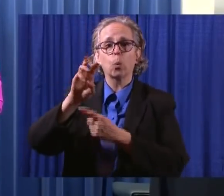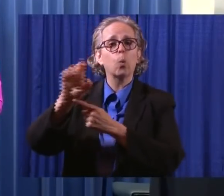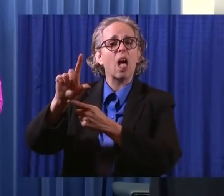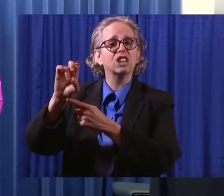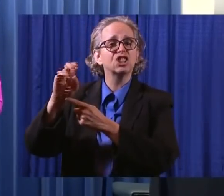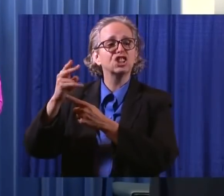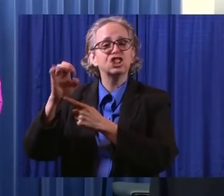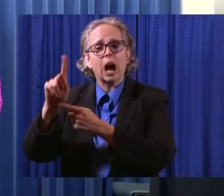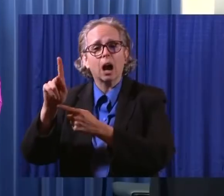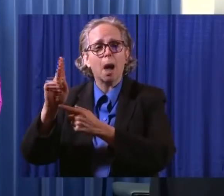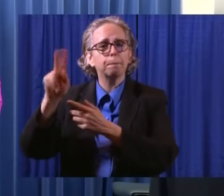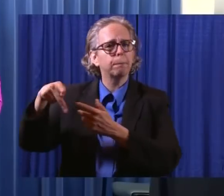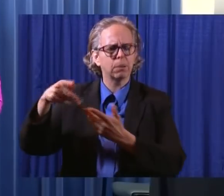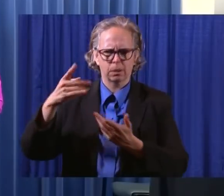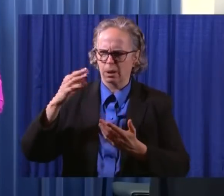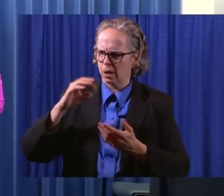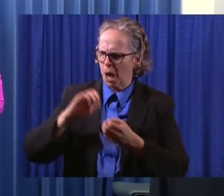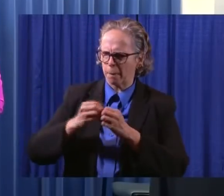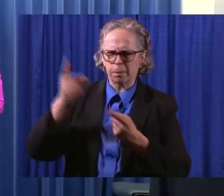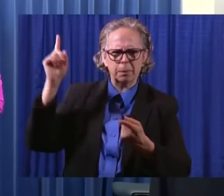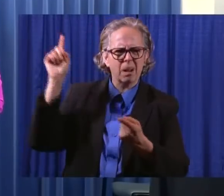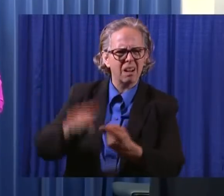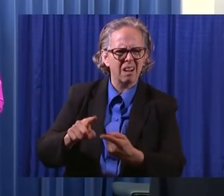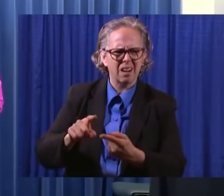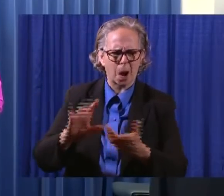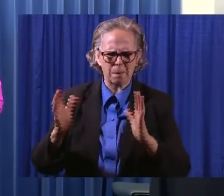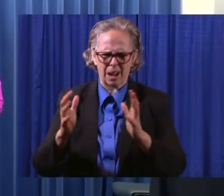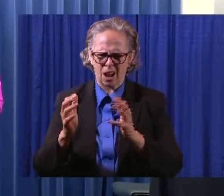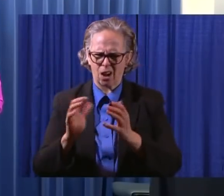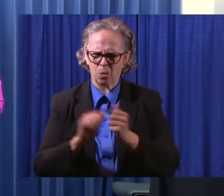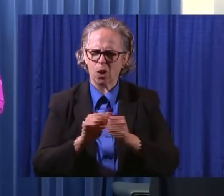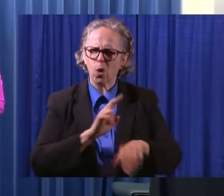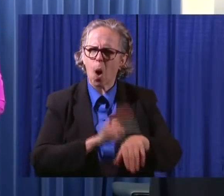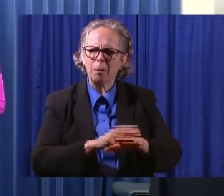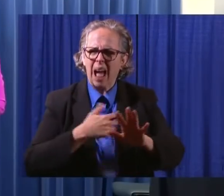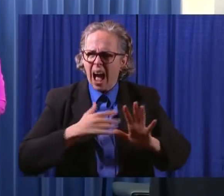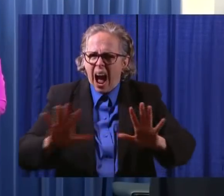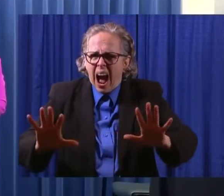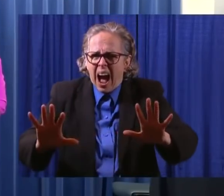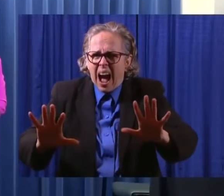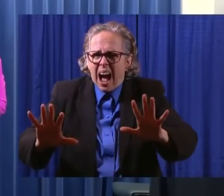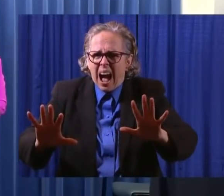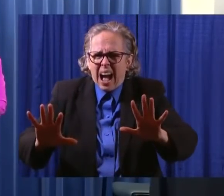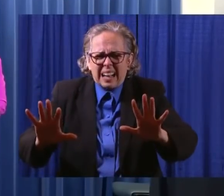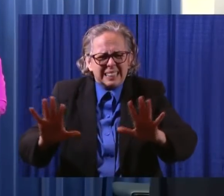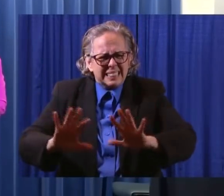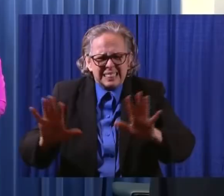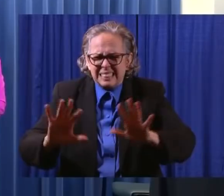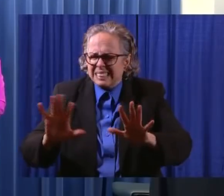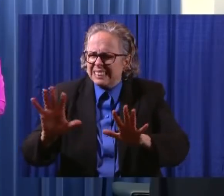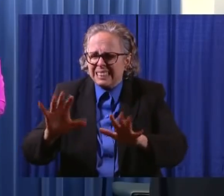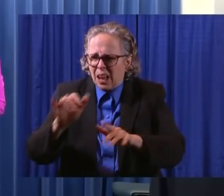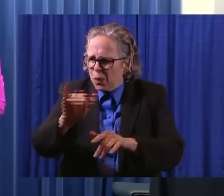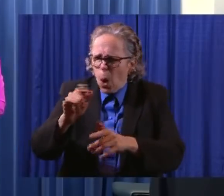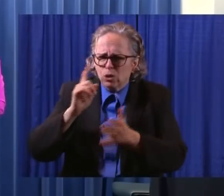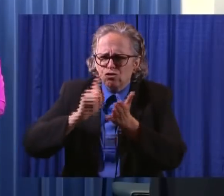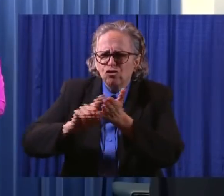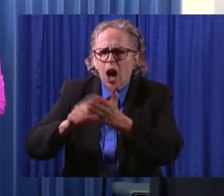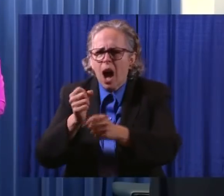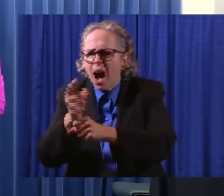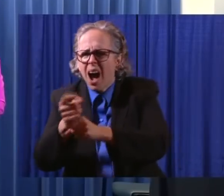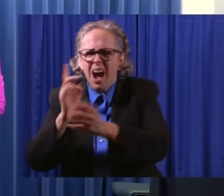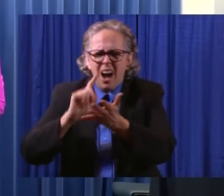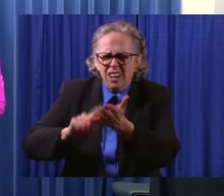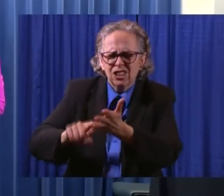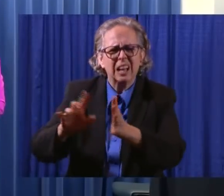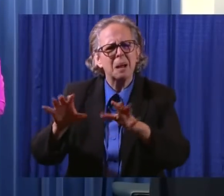few months. It's more important than ever to keep these appointments and to ensure kids that get their preventive care.